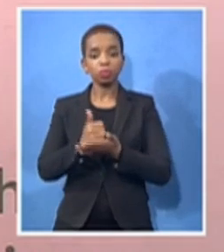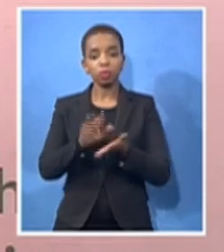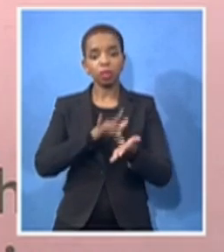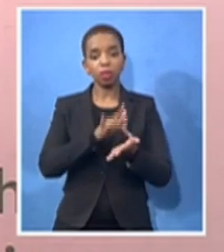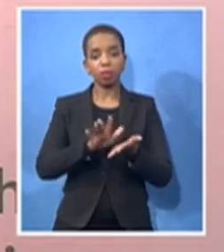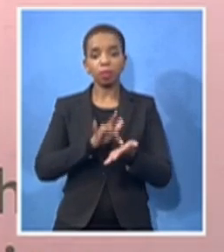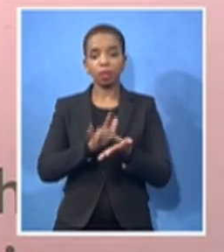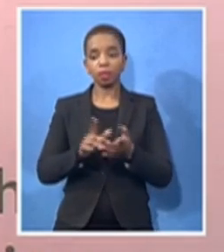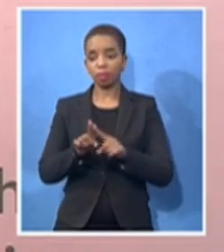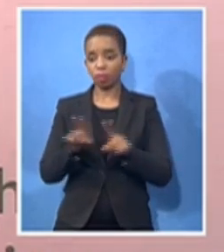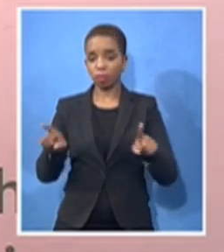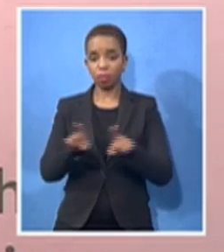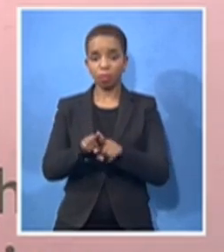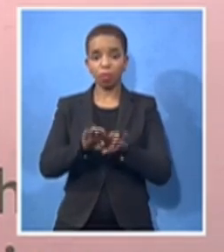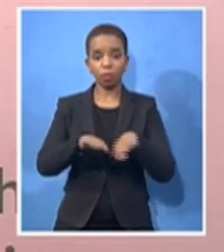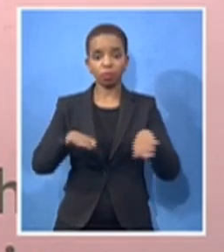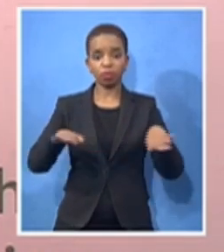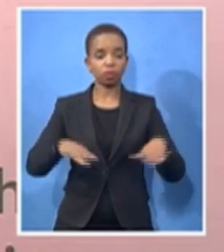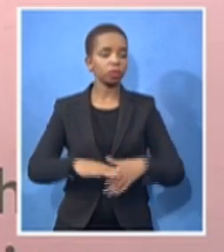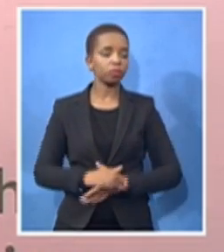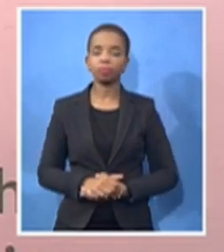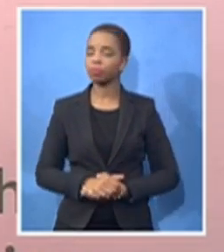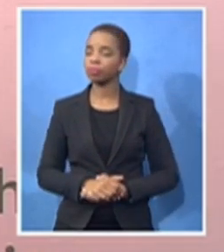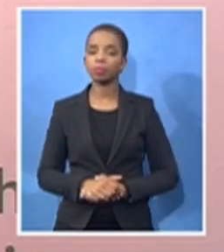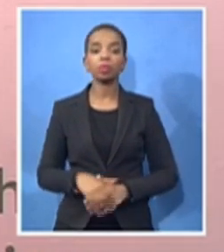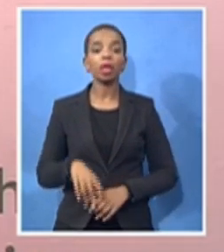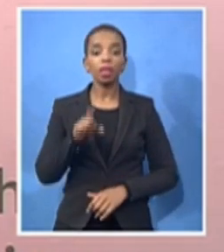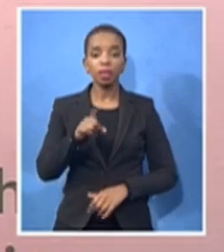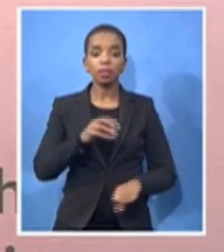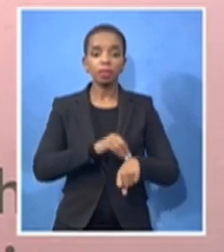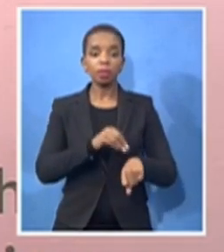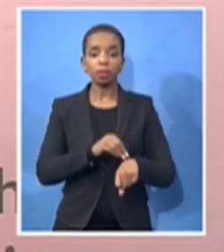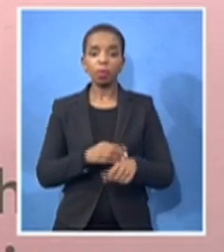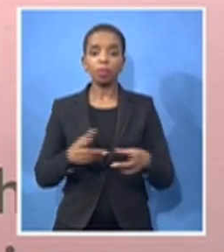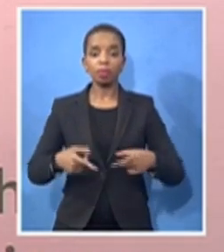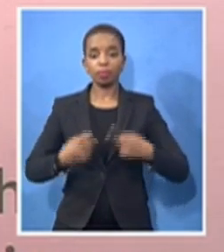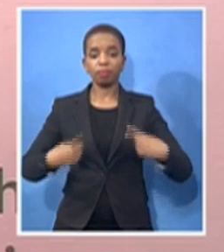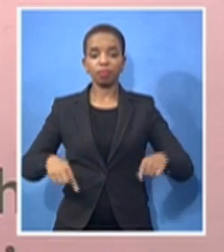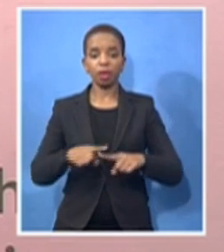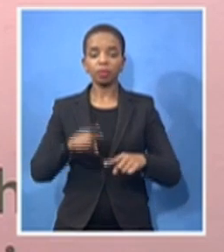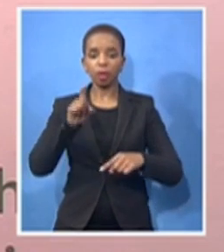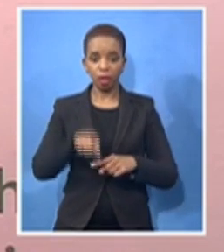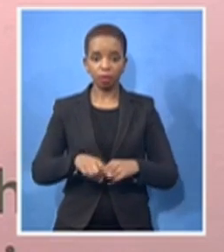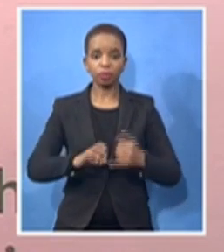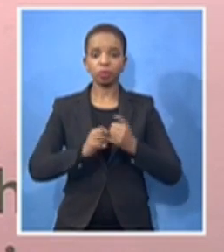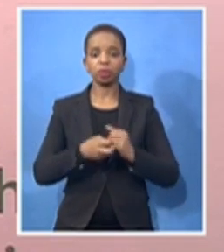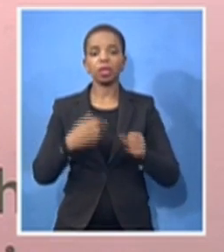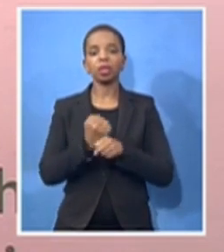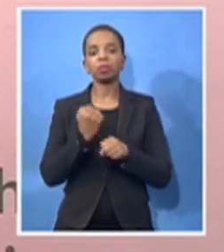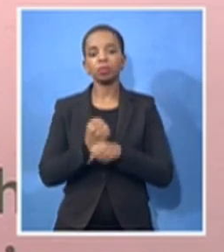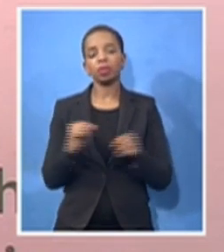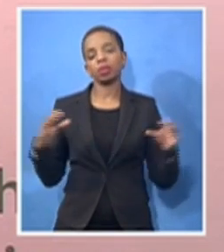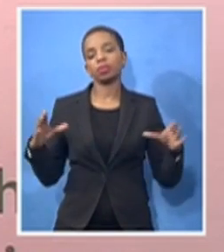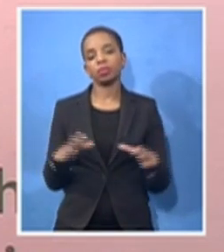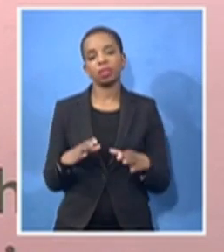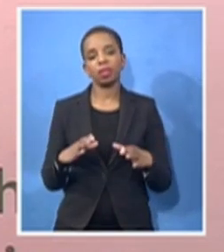of us having to try and work together. And I think as well, what we have seen is the